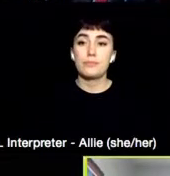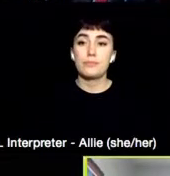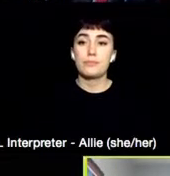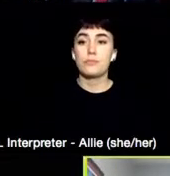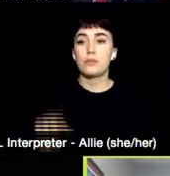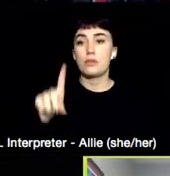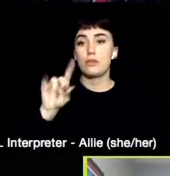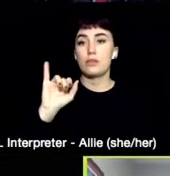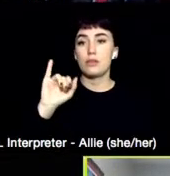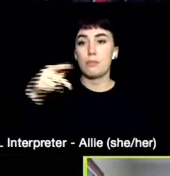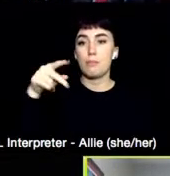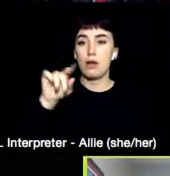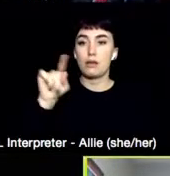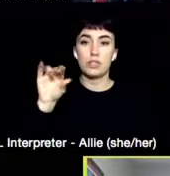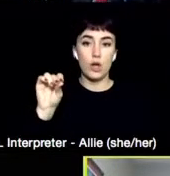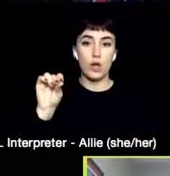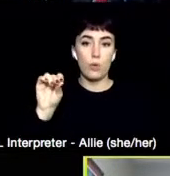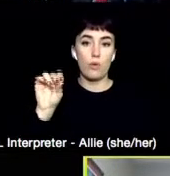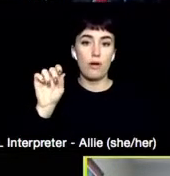Councilmember DePonzio.